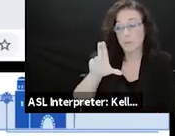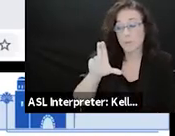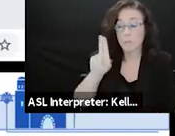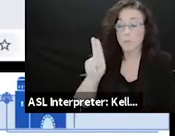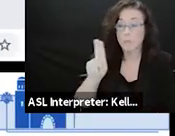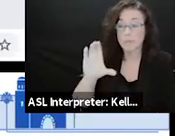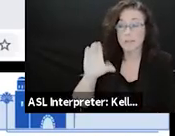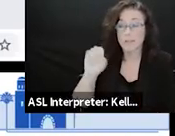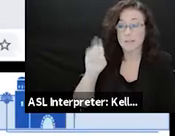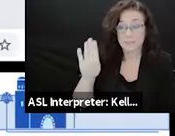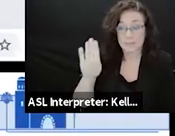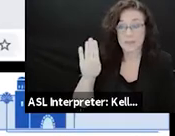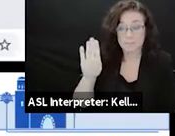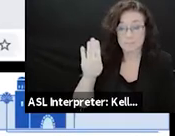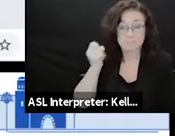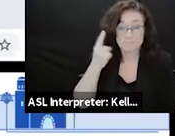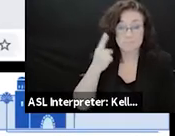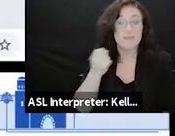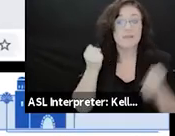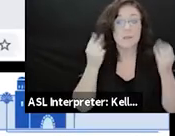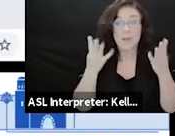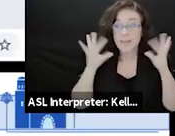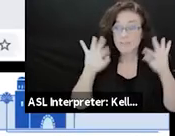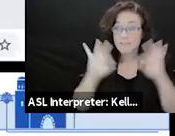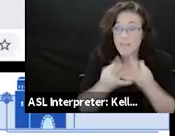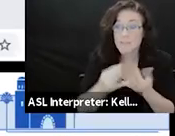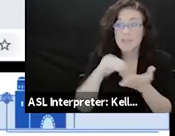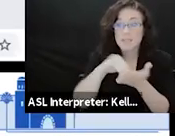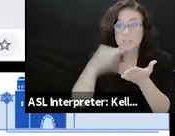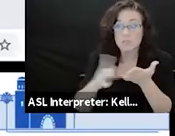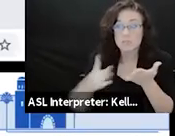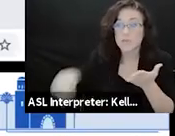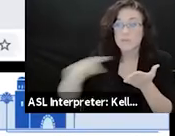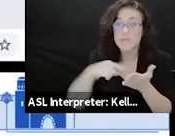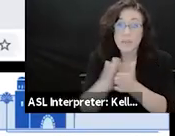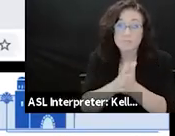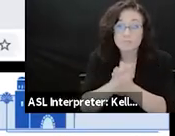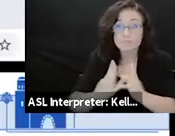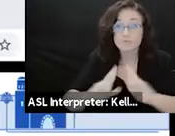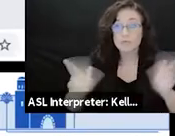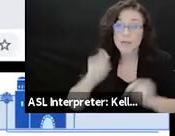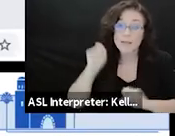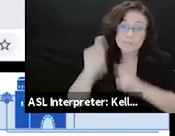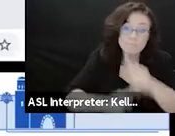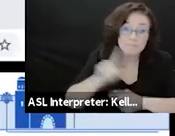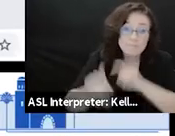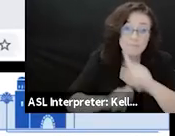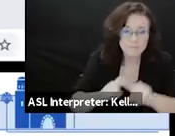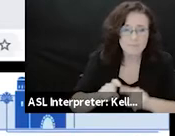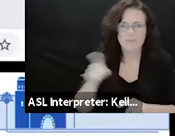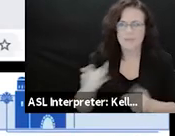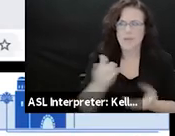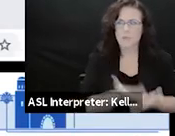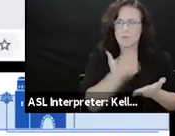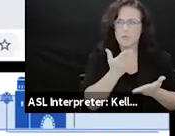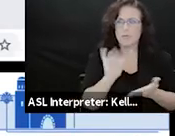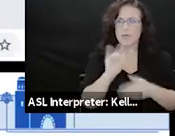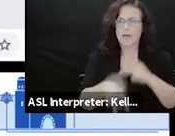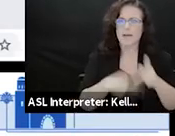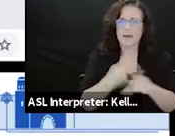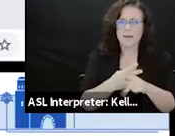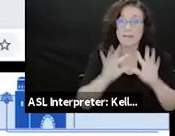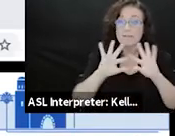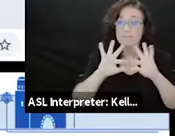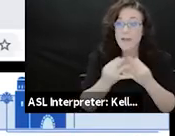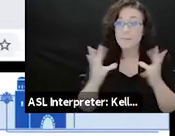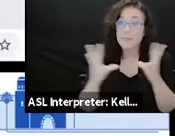with lots of questions and great answers that further showed us the value of these types of family engagements that really reach